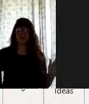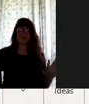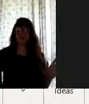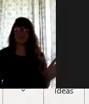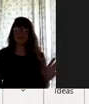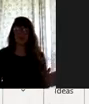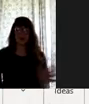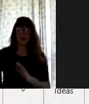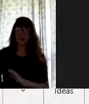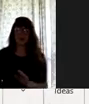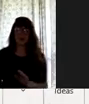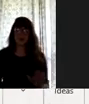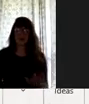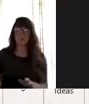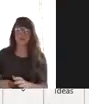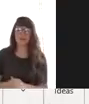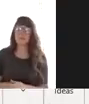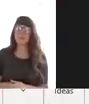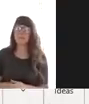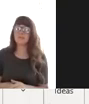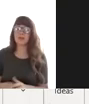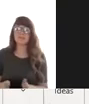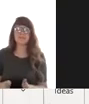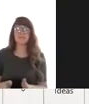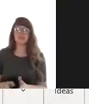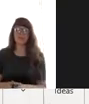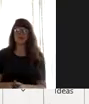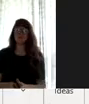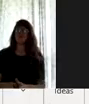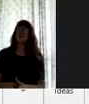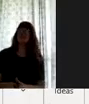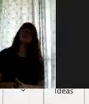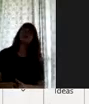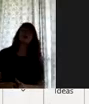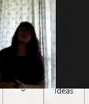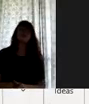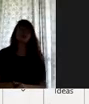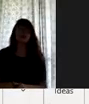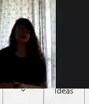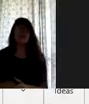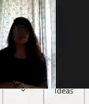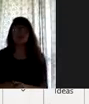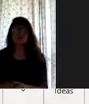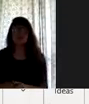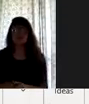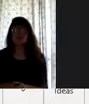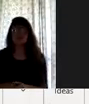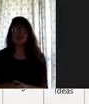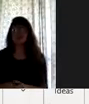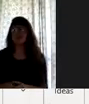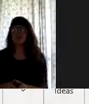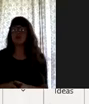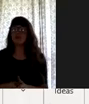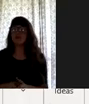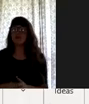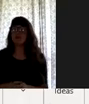you're at Josh. Go do it. I can't anymore. But obviously he's not here right now to do that with. And so I'd asked Charlie, I don't know if it